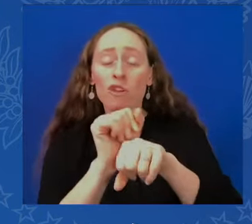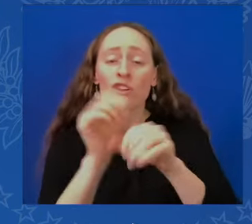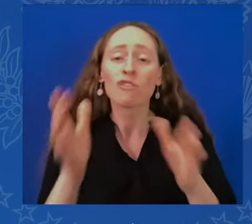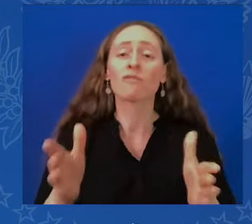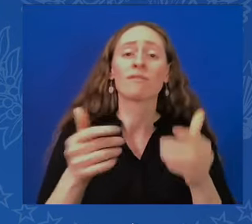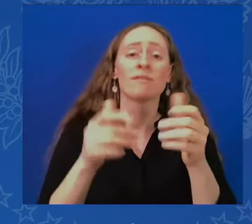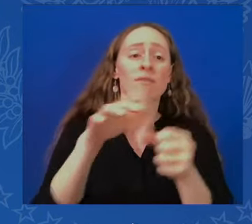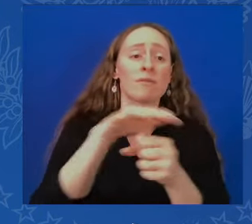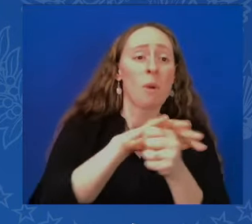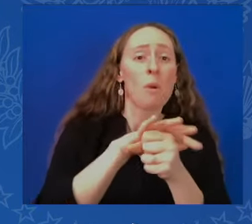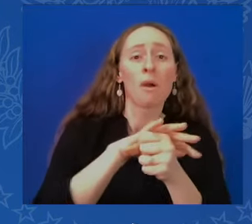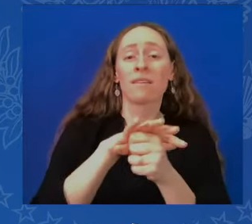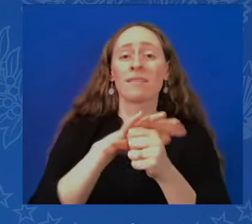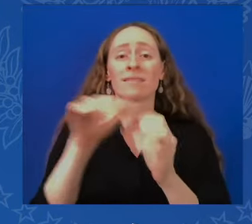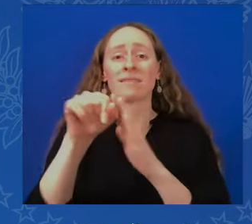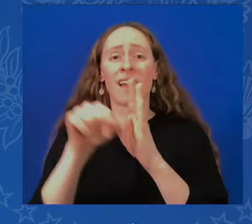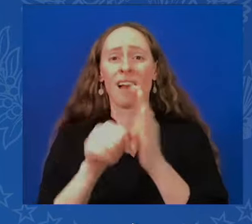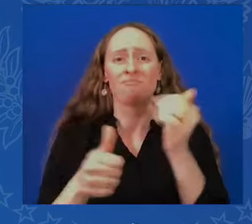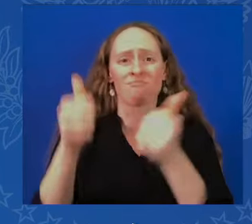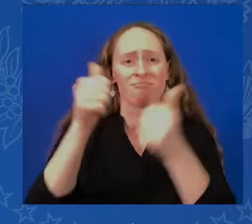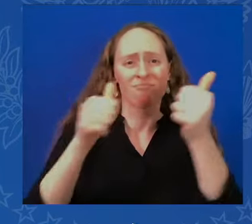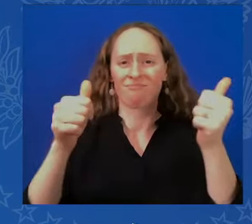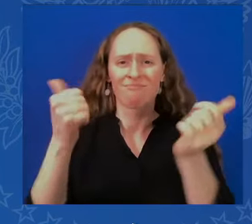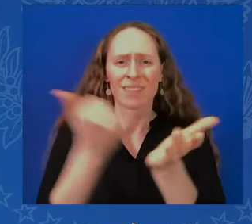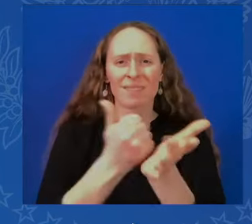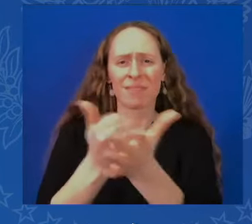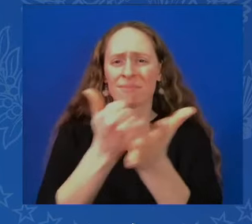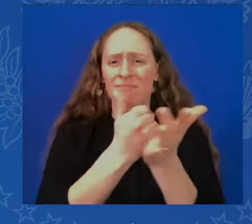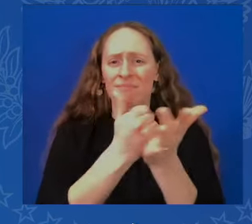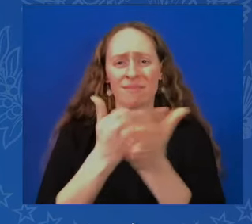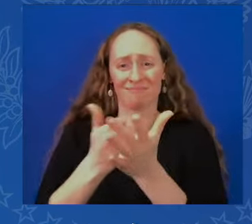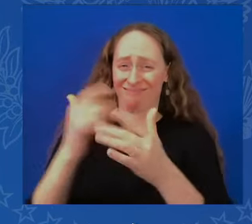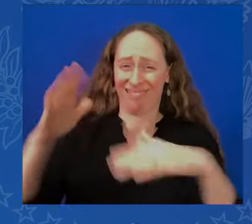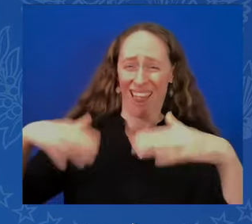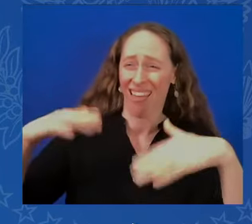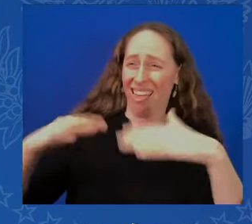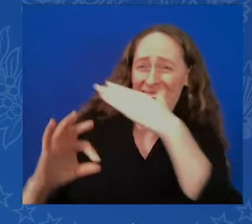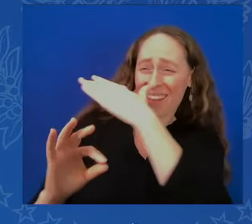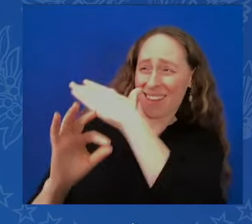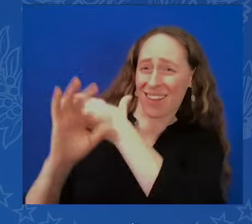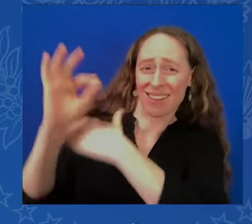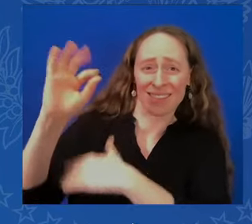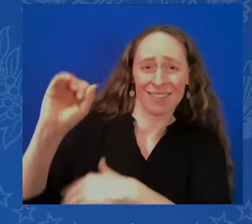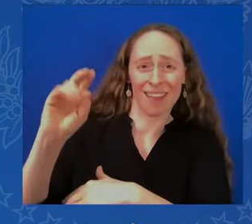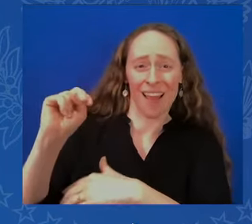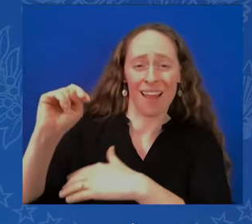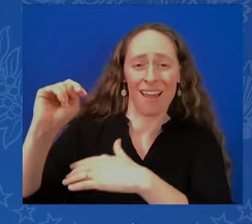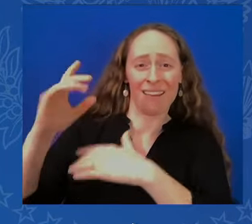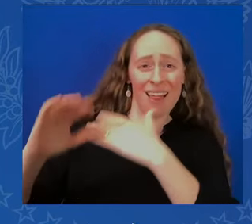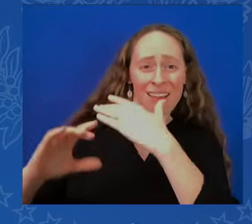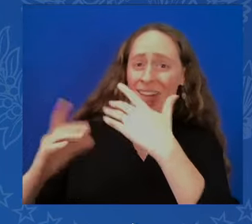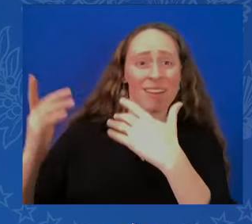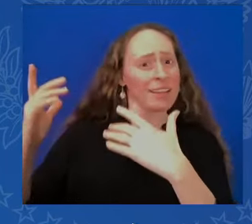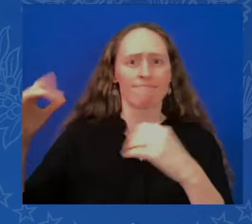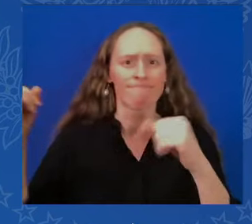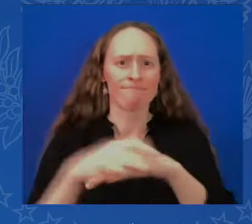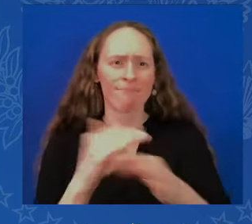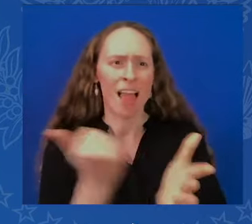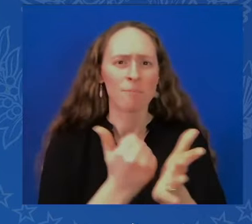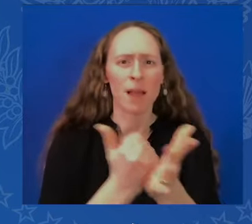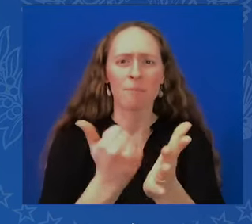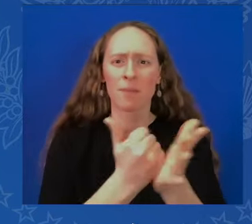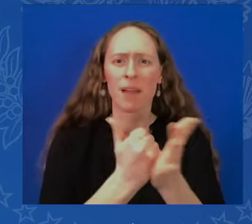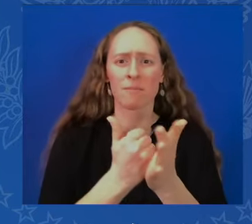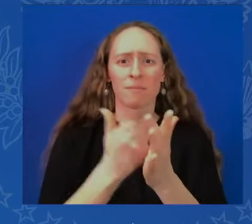was 2 or 3 in the morning. You were out here. You were here. Within minutes of the collapse, the U.S. Coast Guard arrived on the